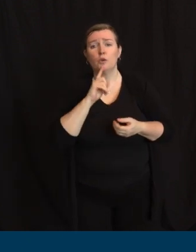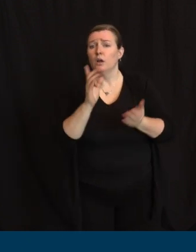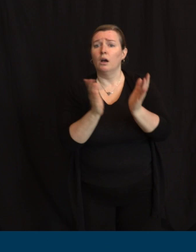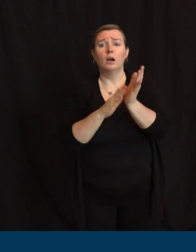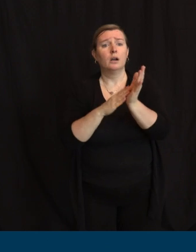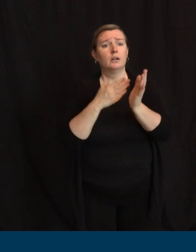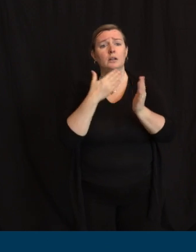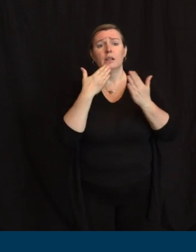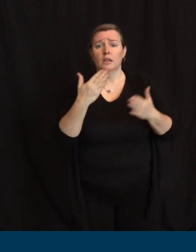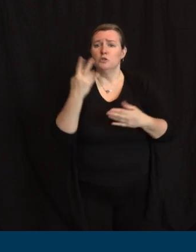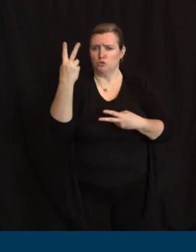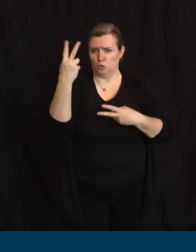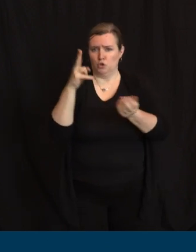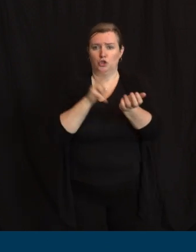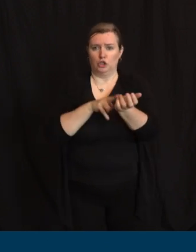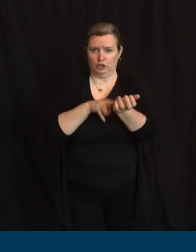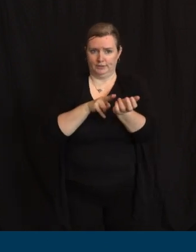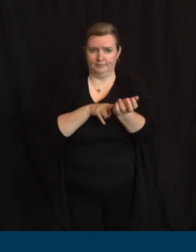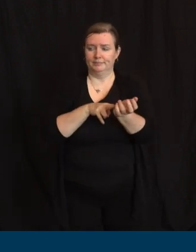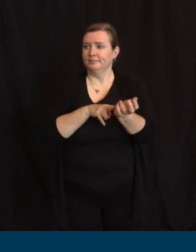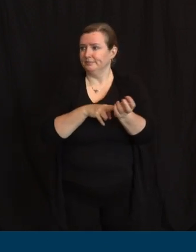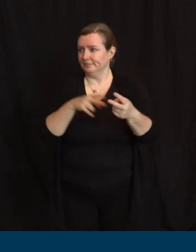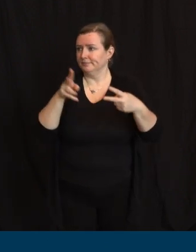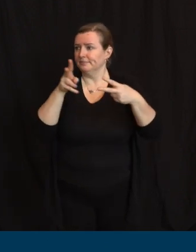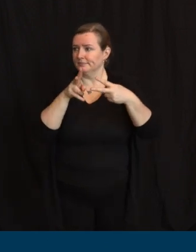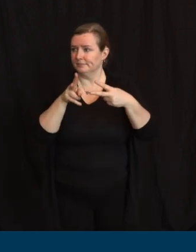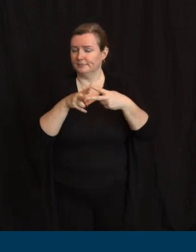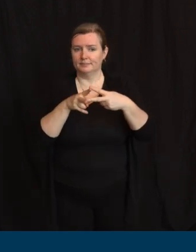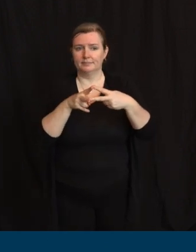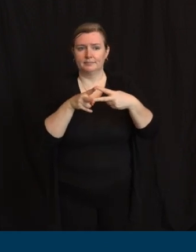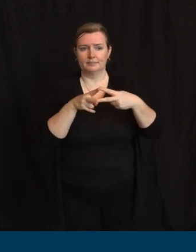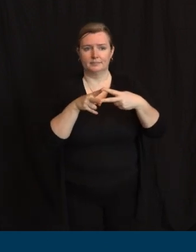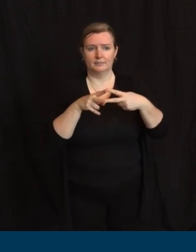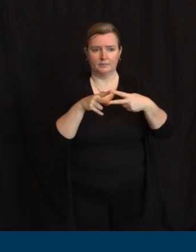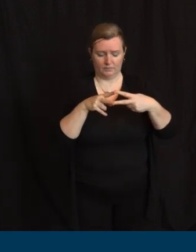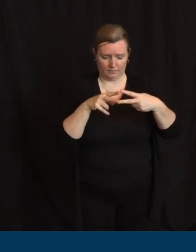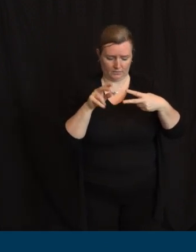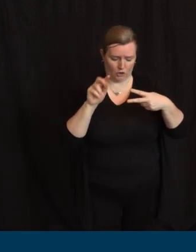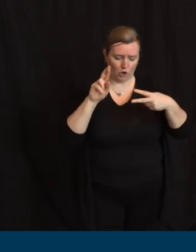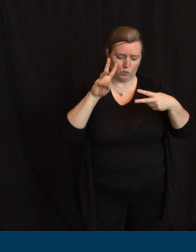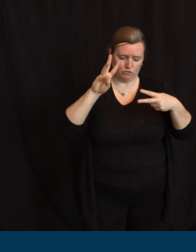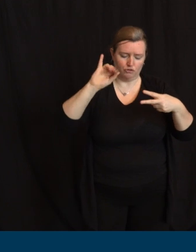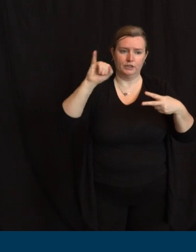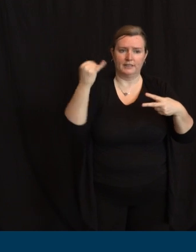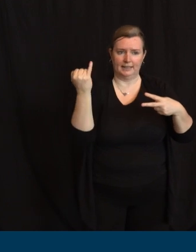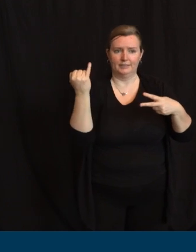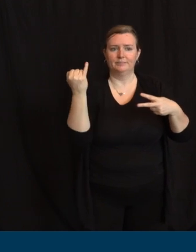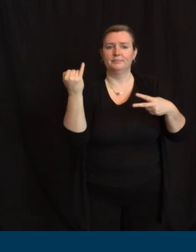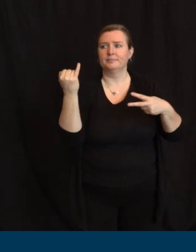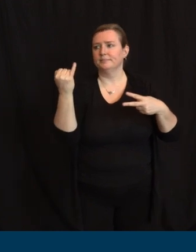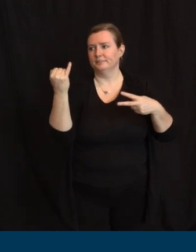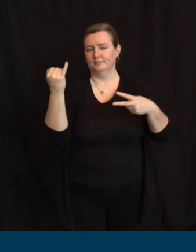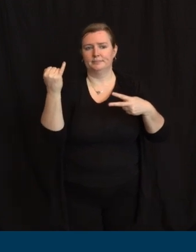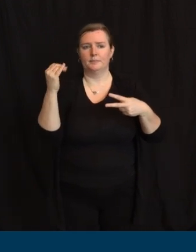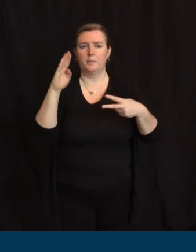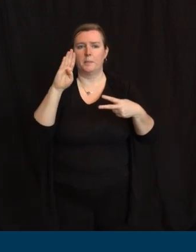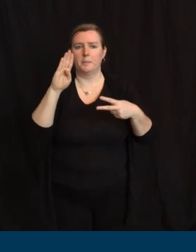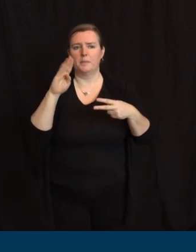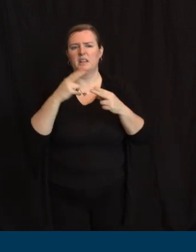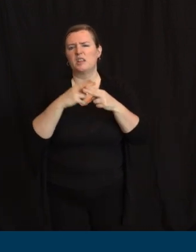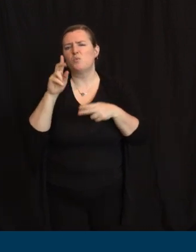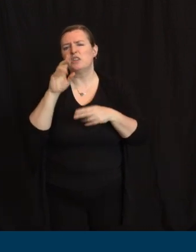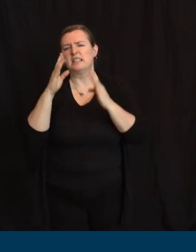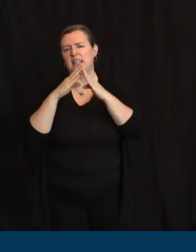2 nurses. Let's get them up there. There they are at RWJ Barnabas Community Health Center in Toms River. Here